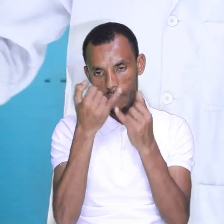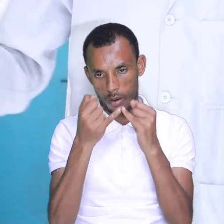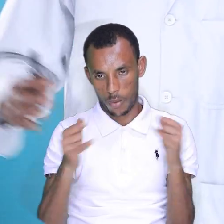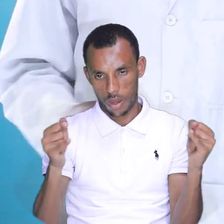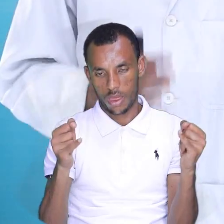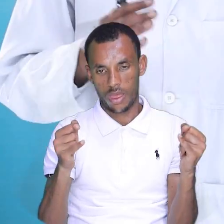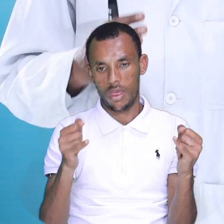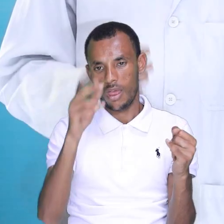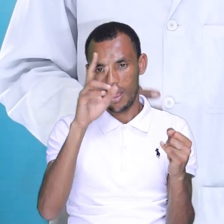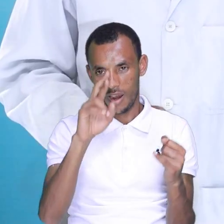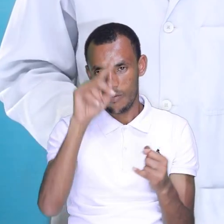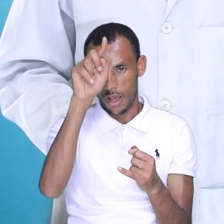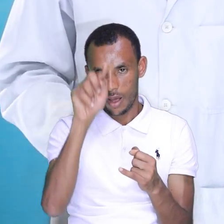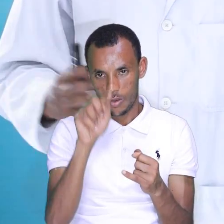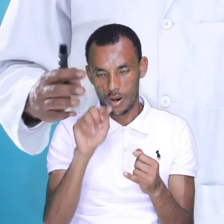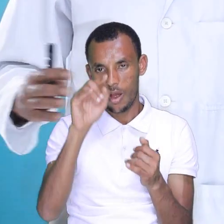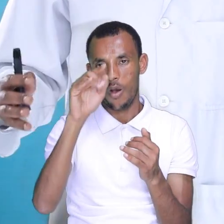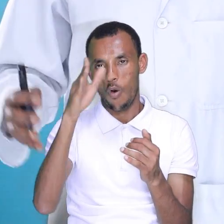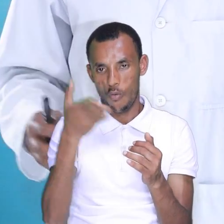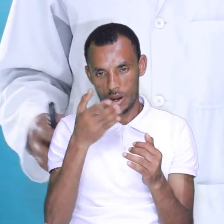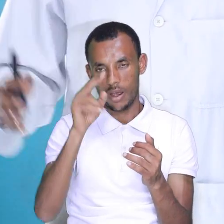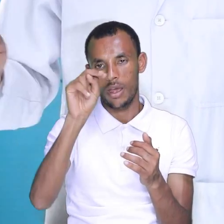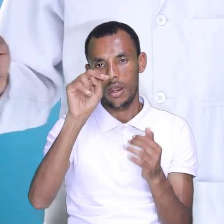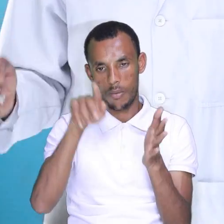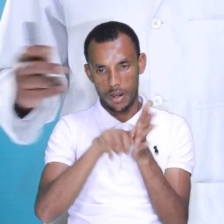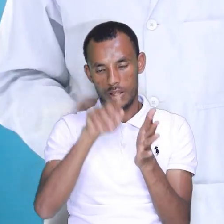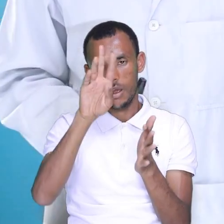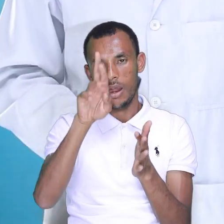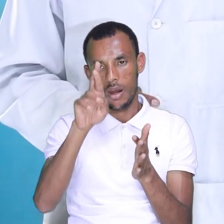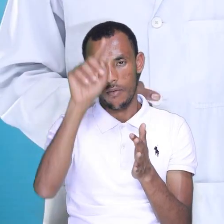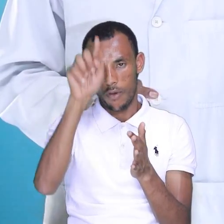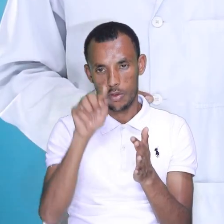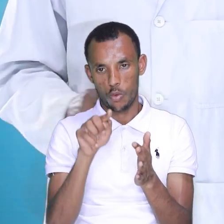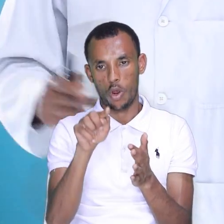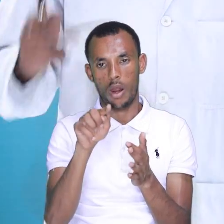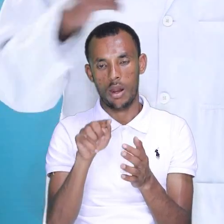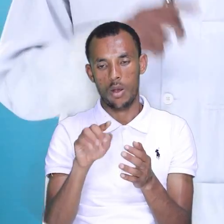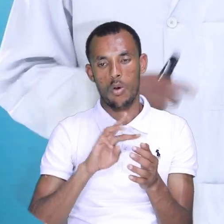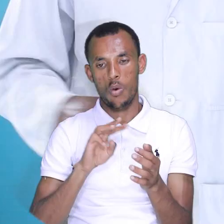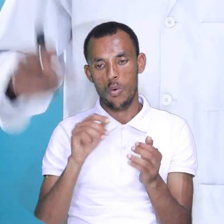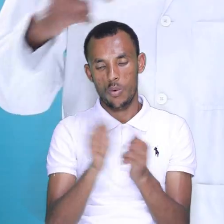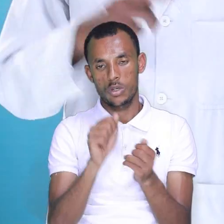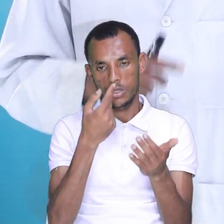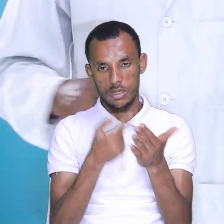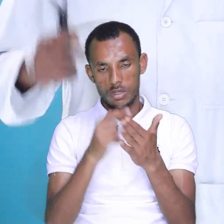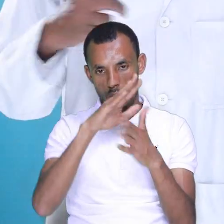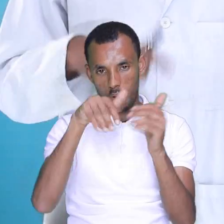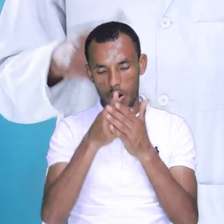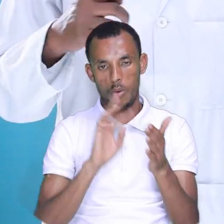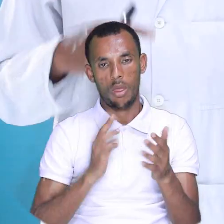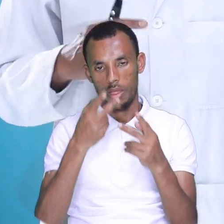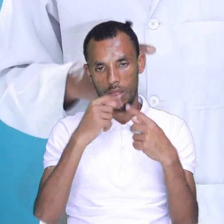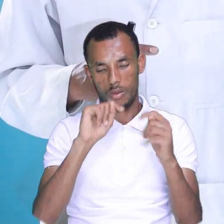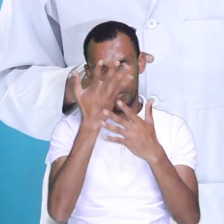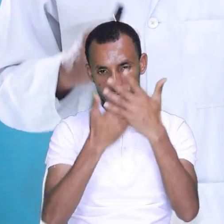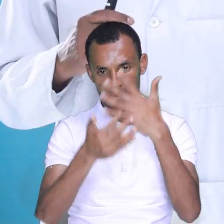by r factorial over n minus r factorial. With this all, we have tried